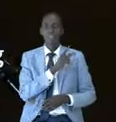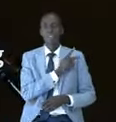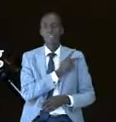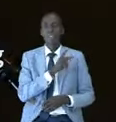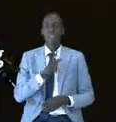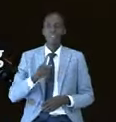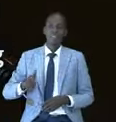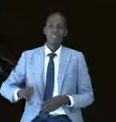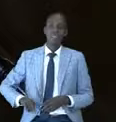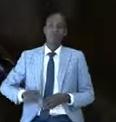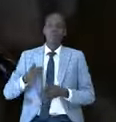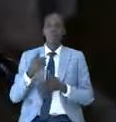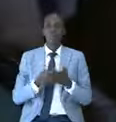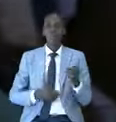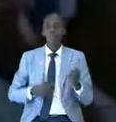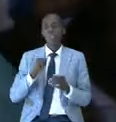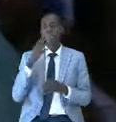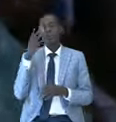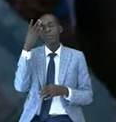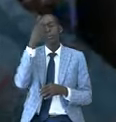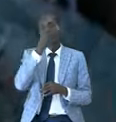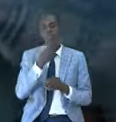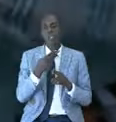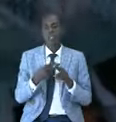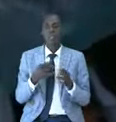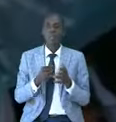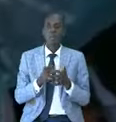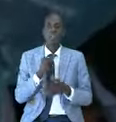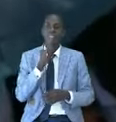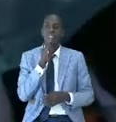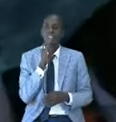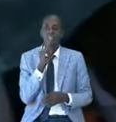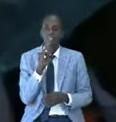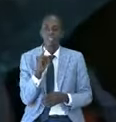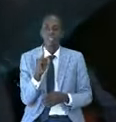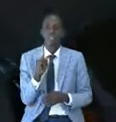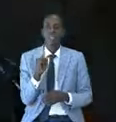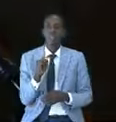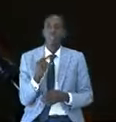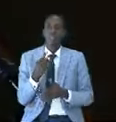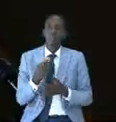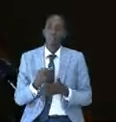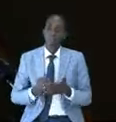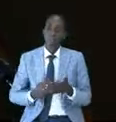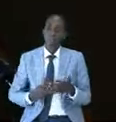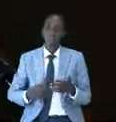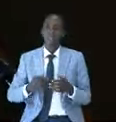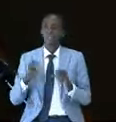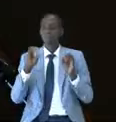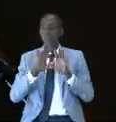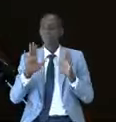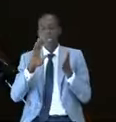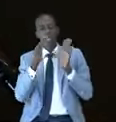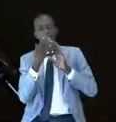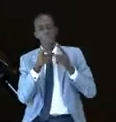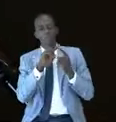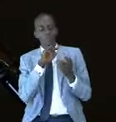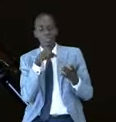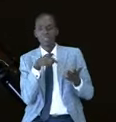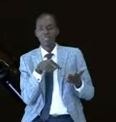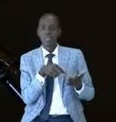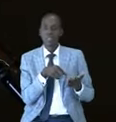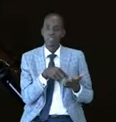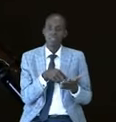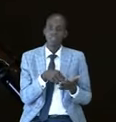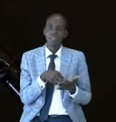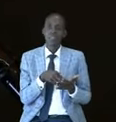a beautiful name. What a beautiful name it is. Nothing compares. Nothing compares to this. What a beautiful name.